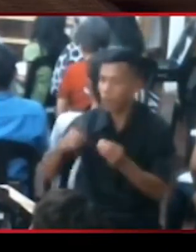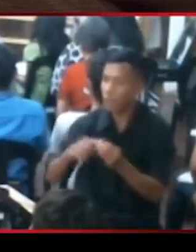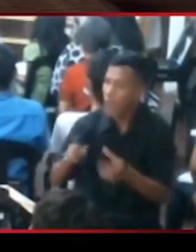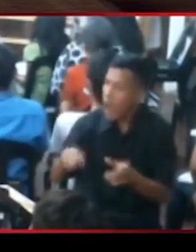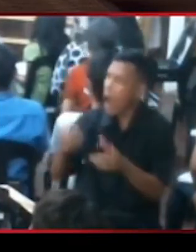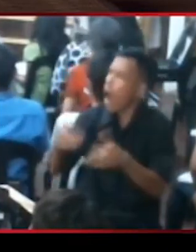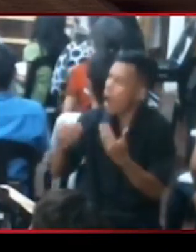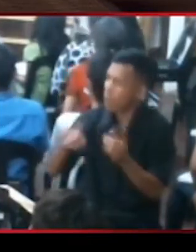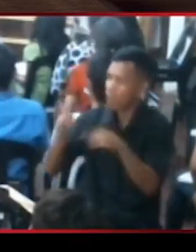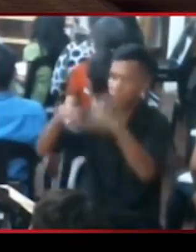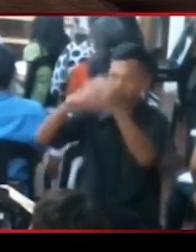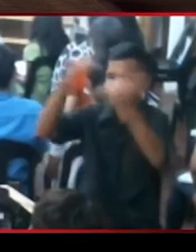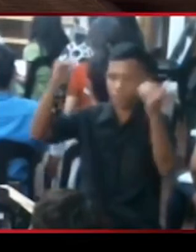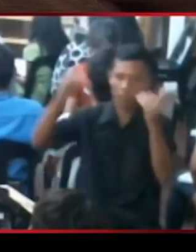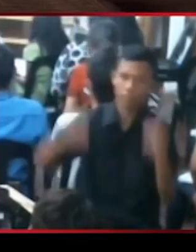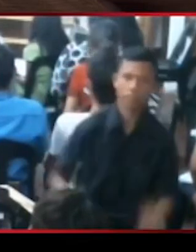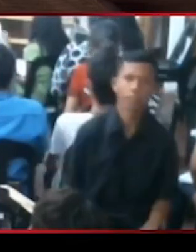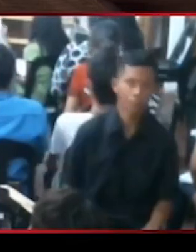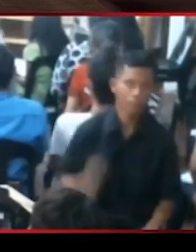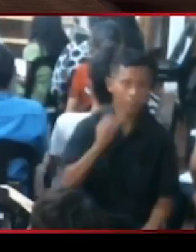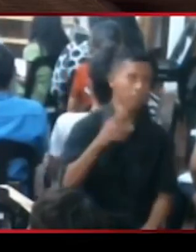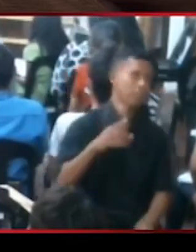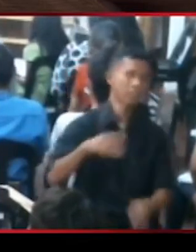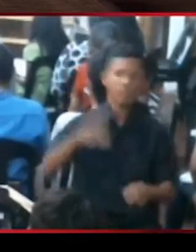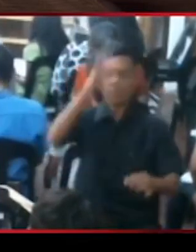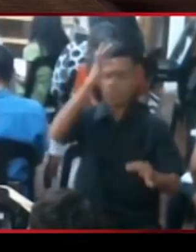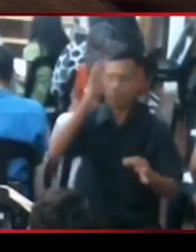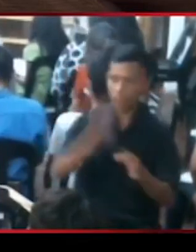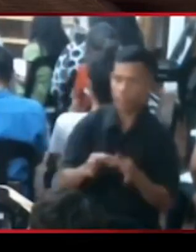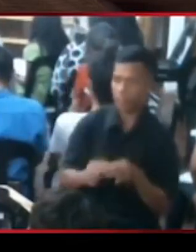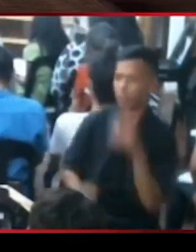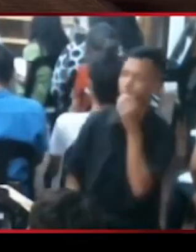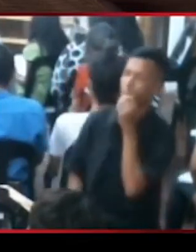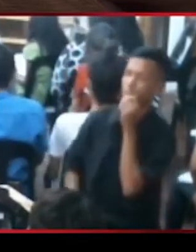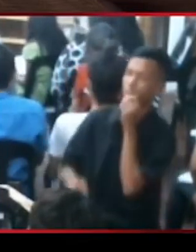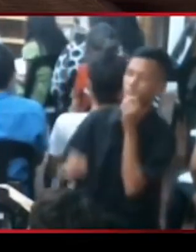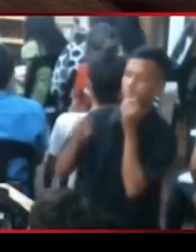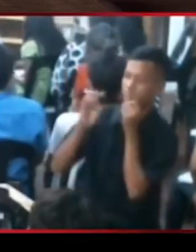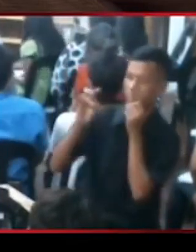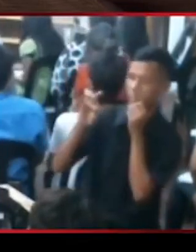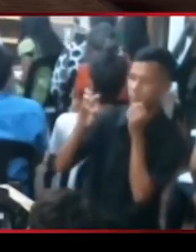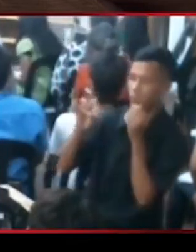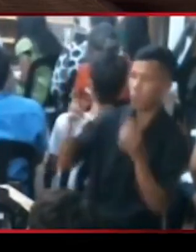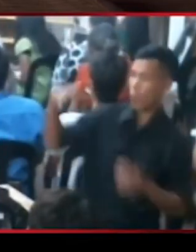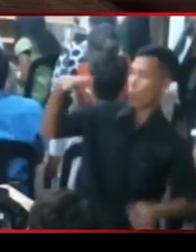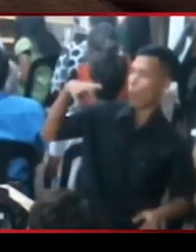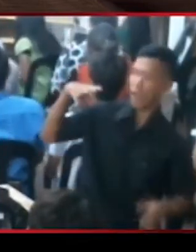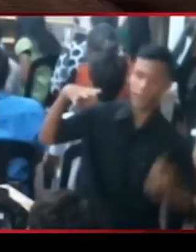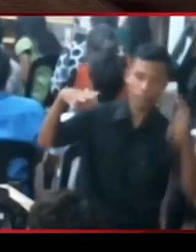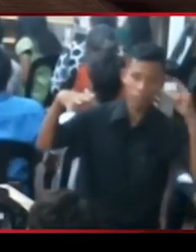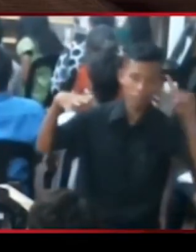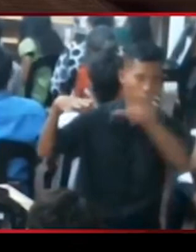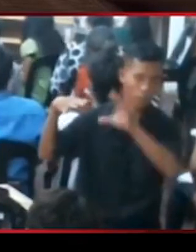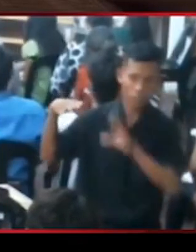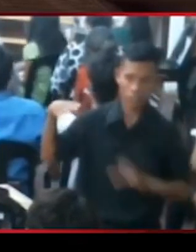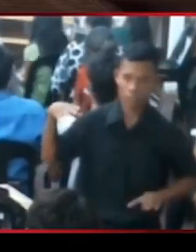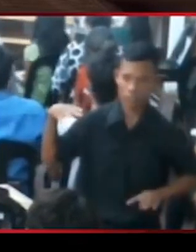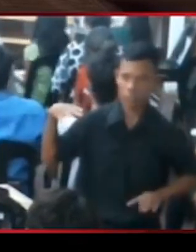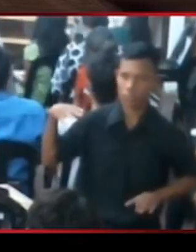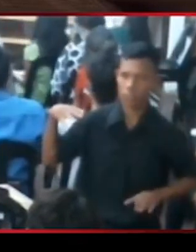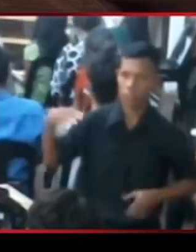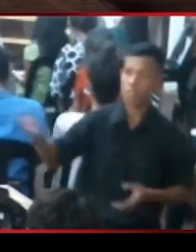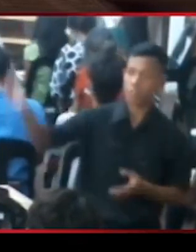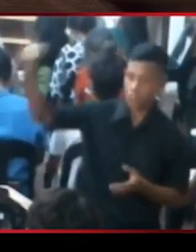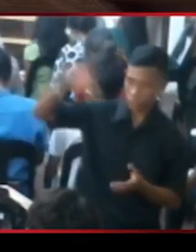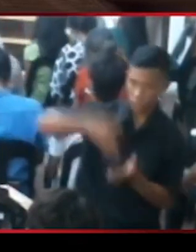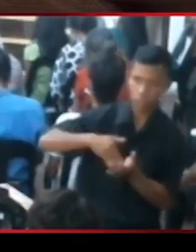Faith, number seven, is waiting for Christ's return. Verse 7.